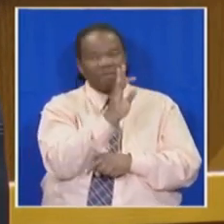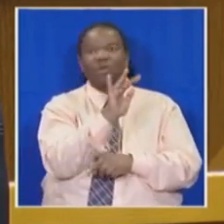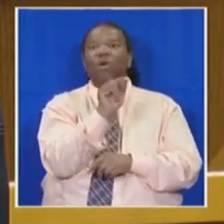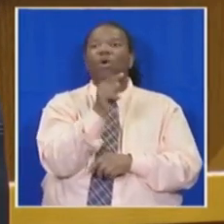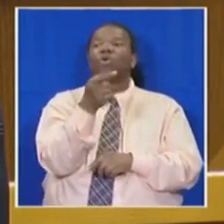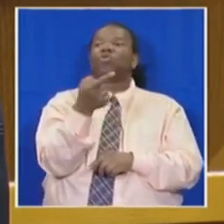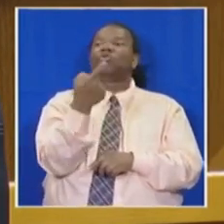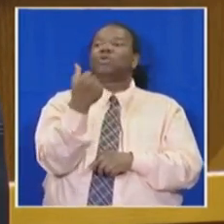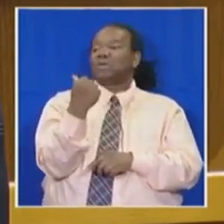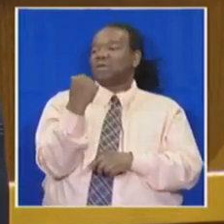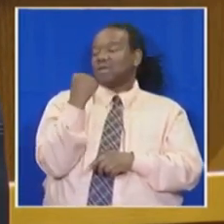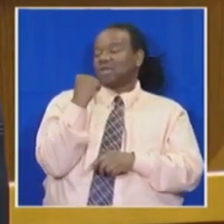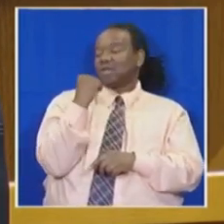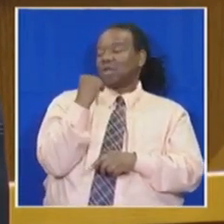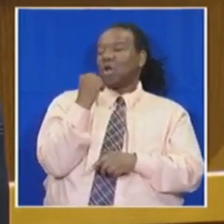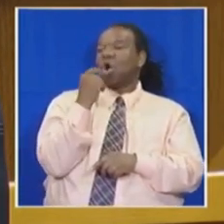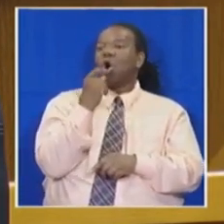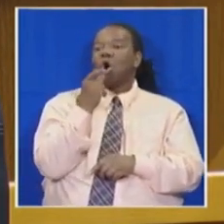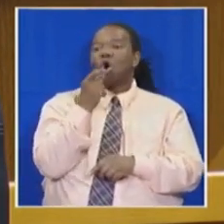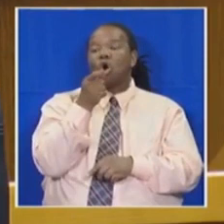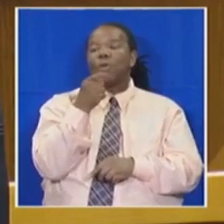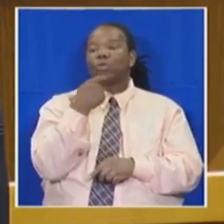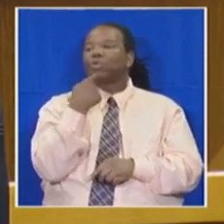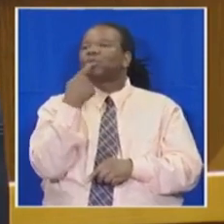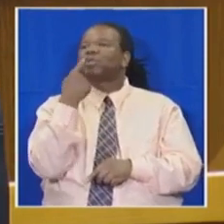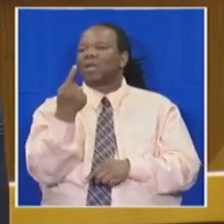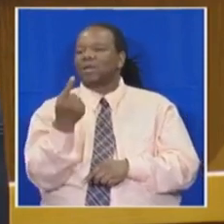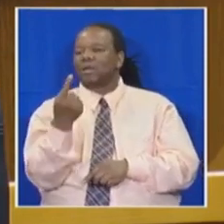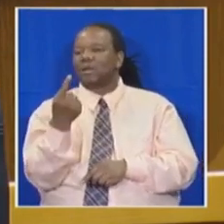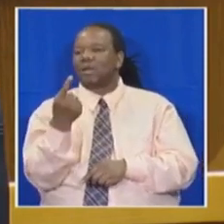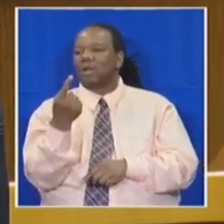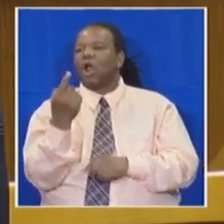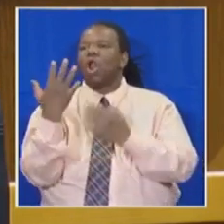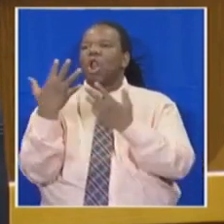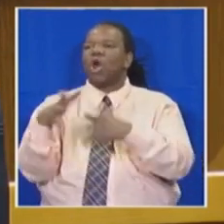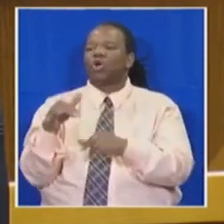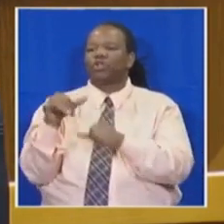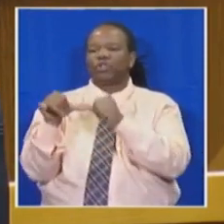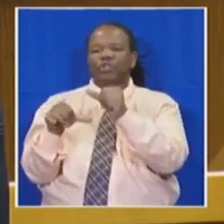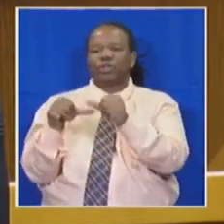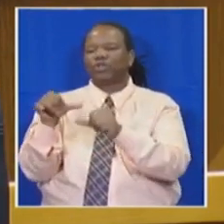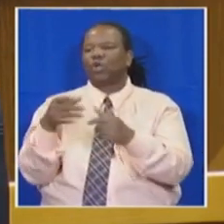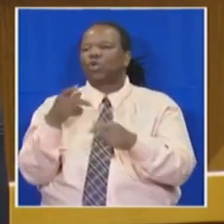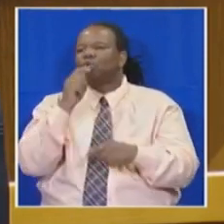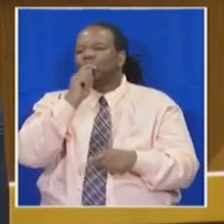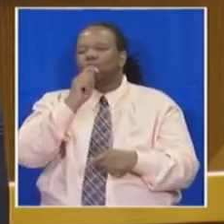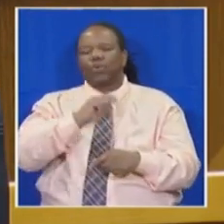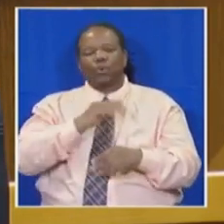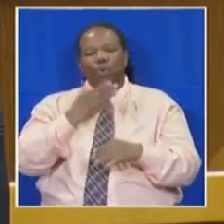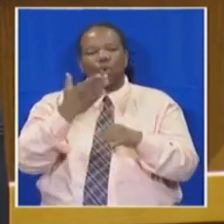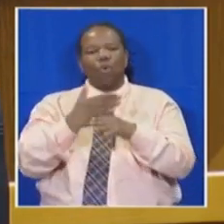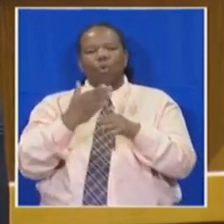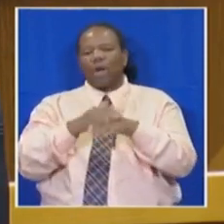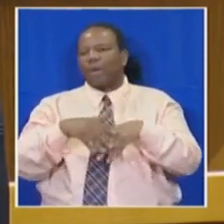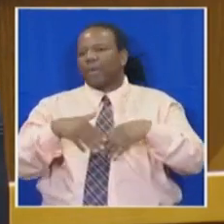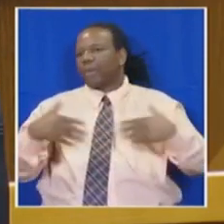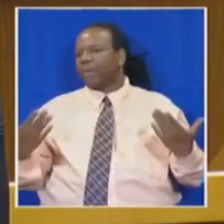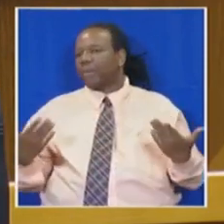comment yesterday on lost generation, the truth is there are no jobs. Unemployment sits